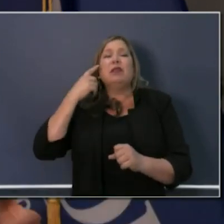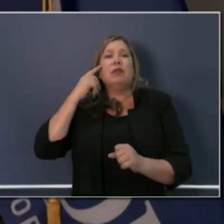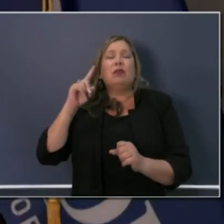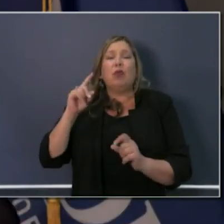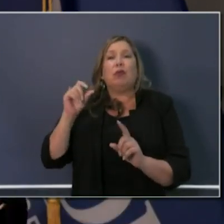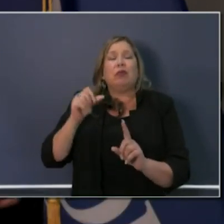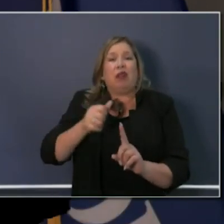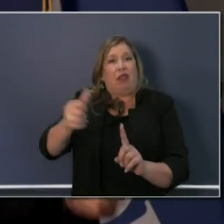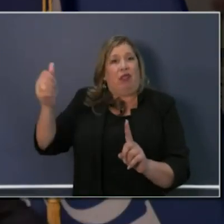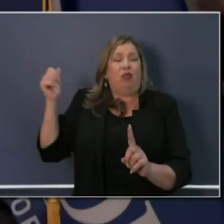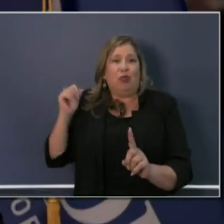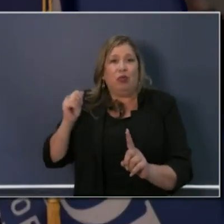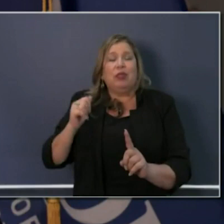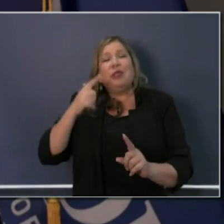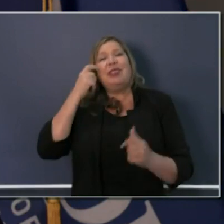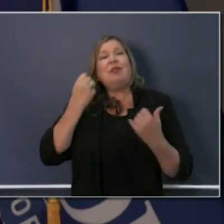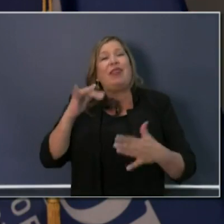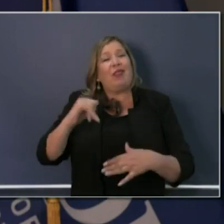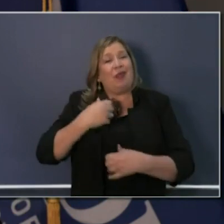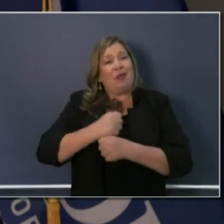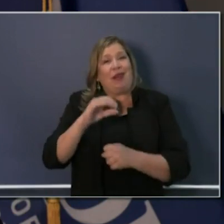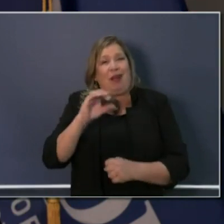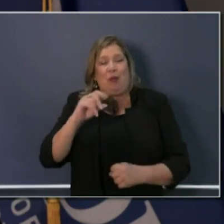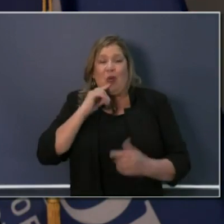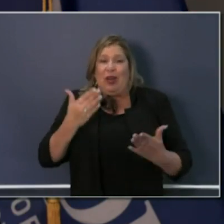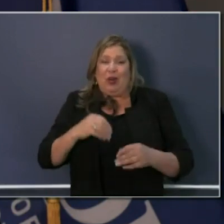state to provide the needs of the American people.